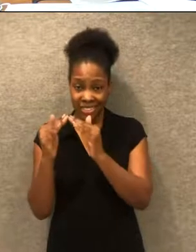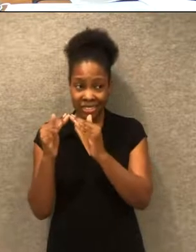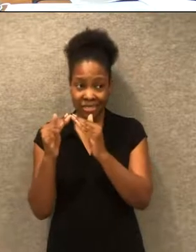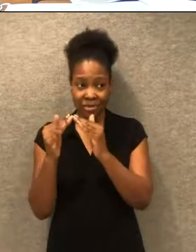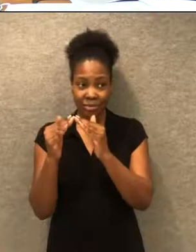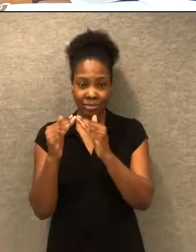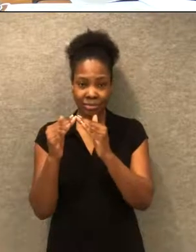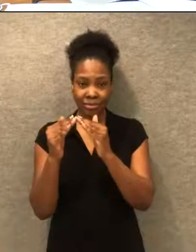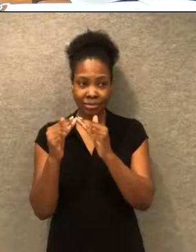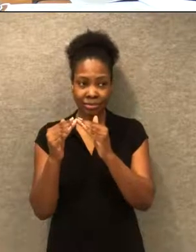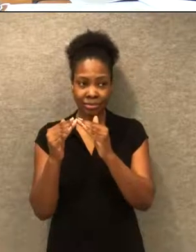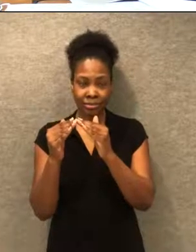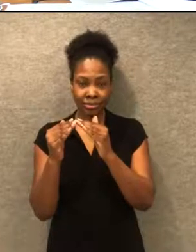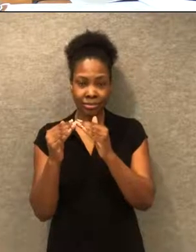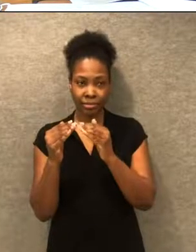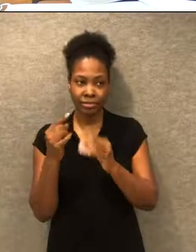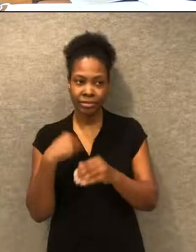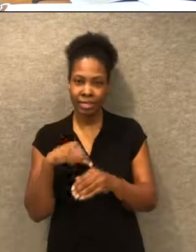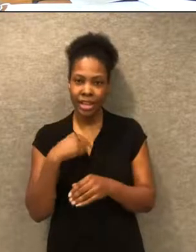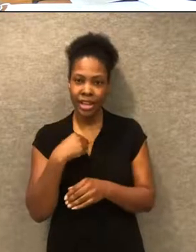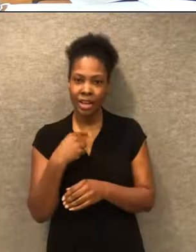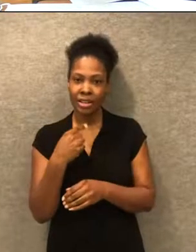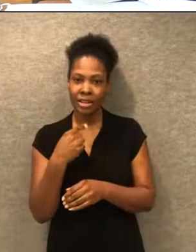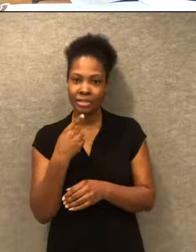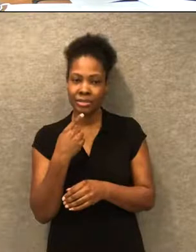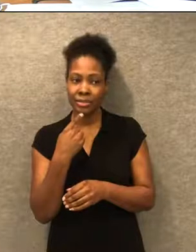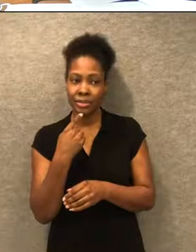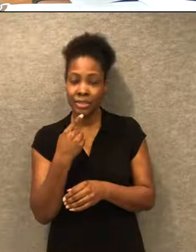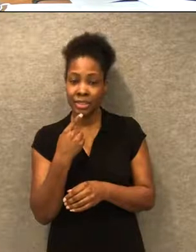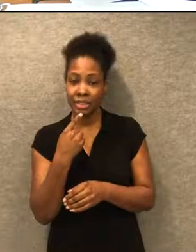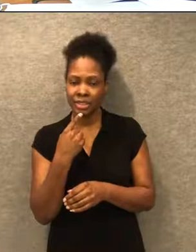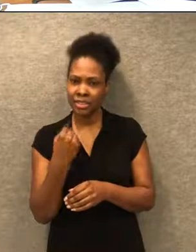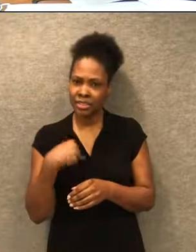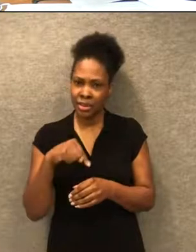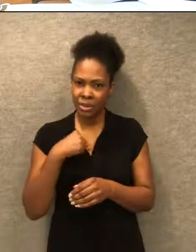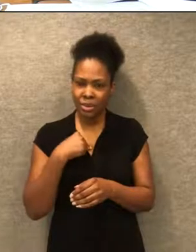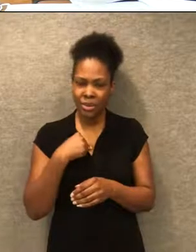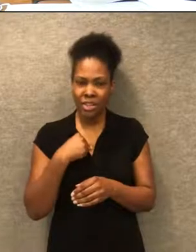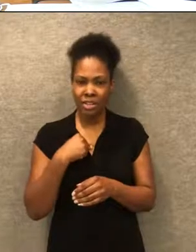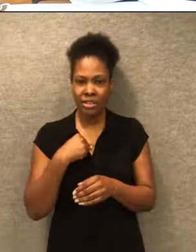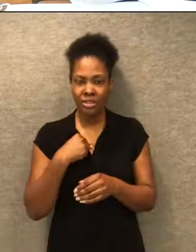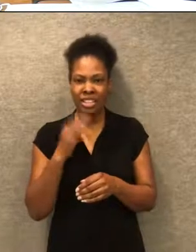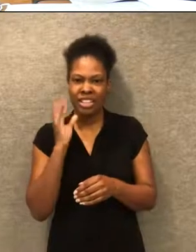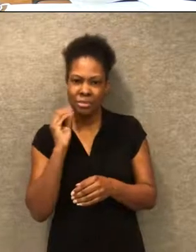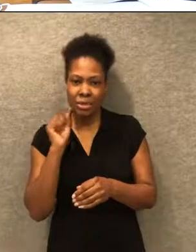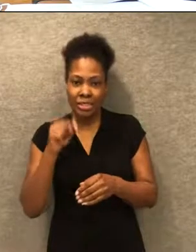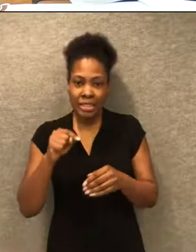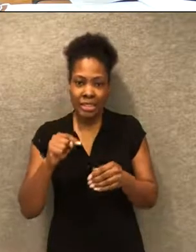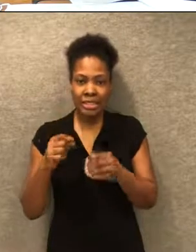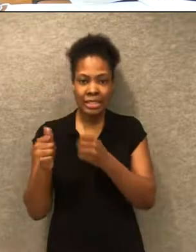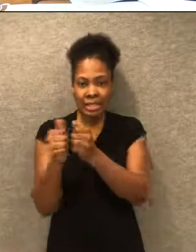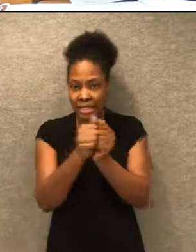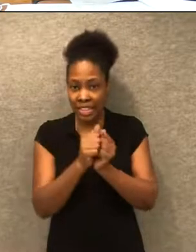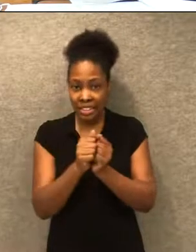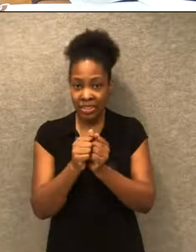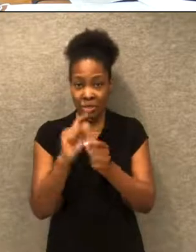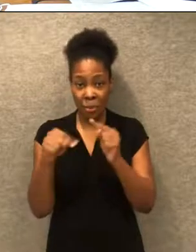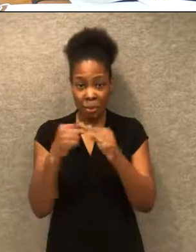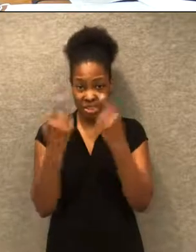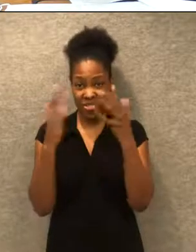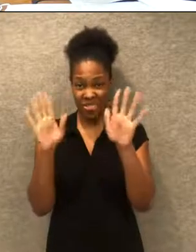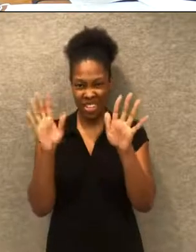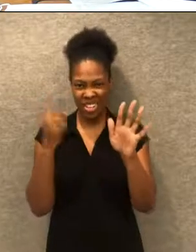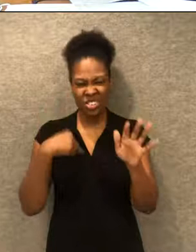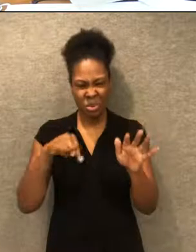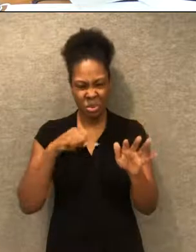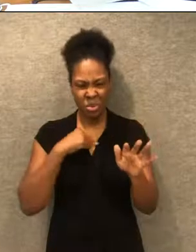analogy of saying that we are on this track together, and when it's all over, that we're going to come through the finish line